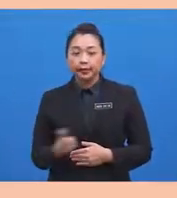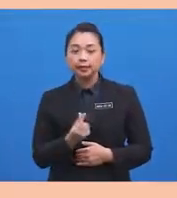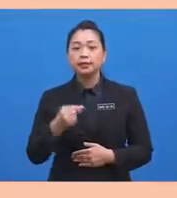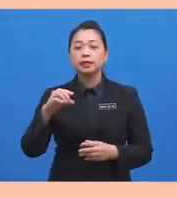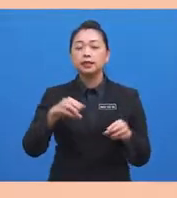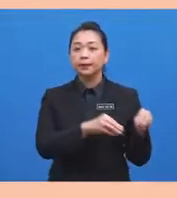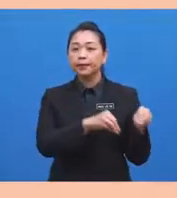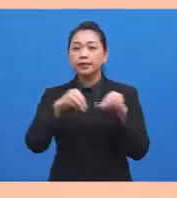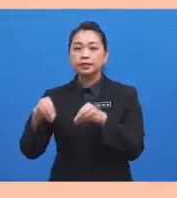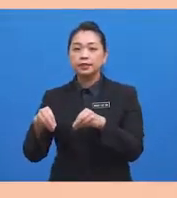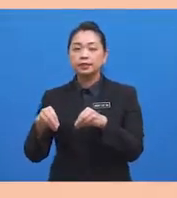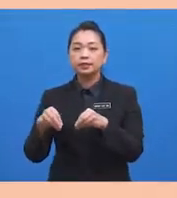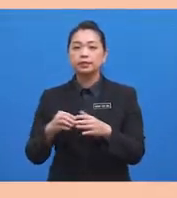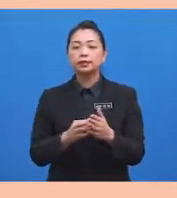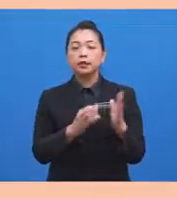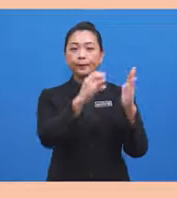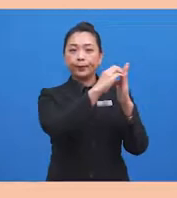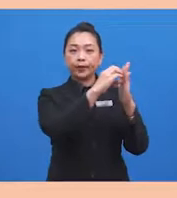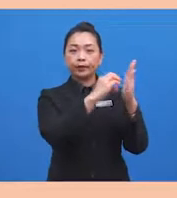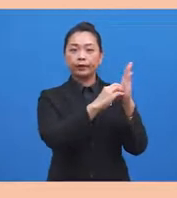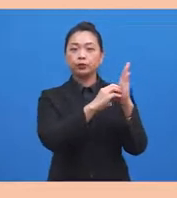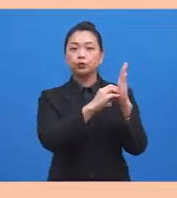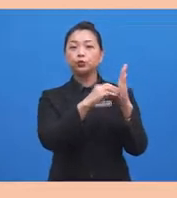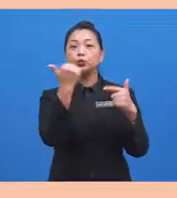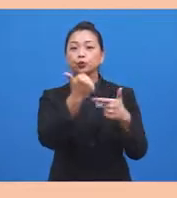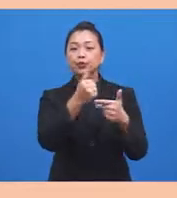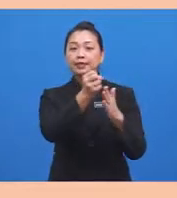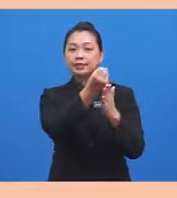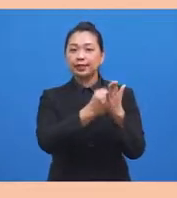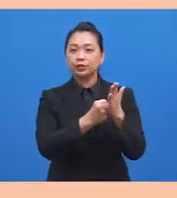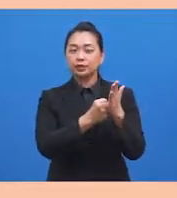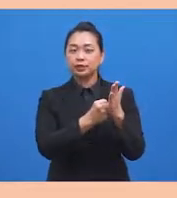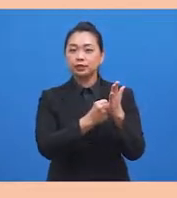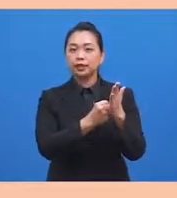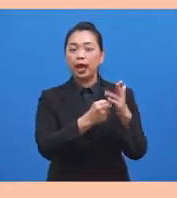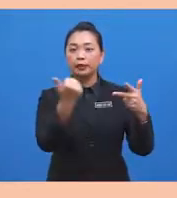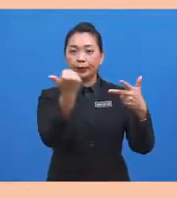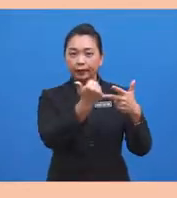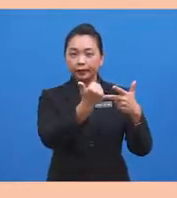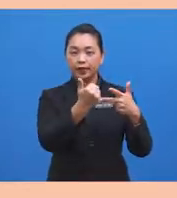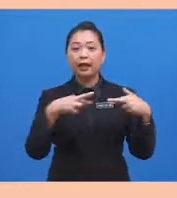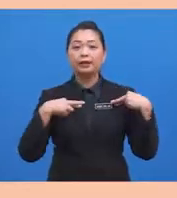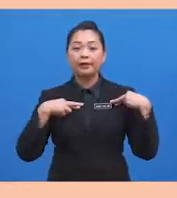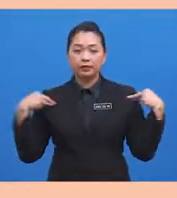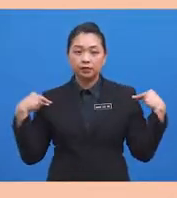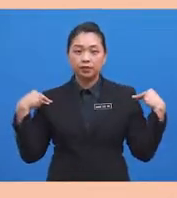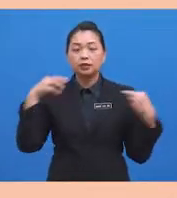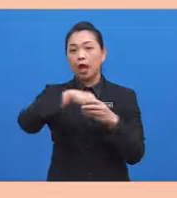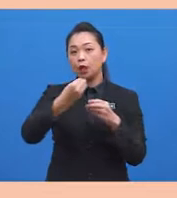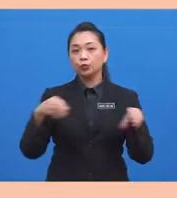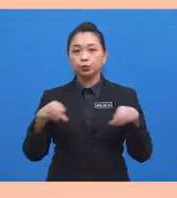paragraph 2, the highlighted word is section. In paragraph 3, there are era rivals